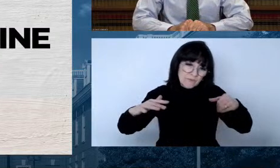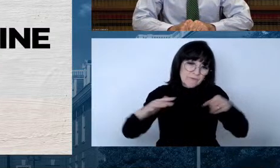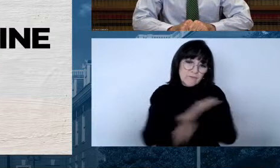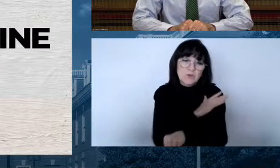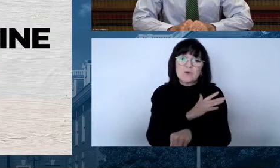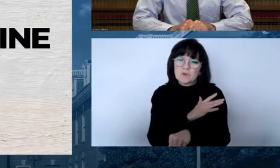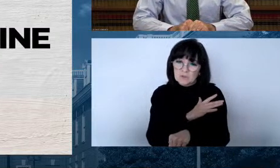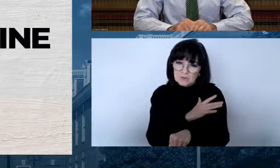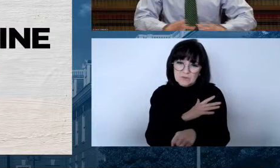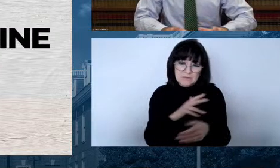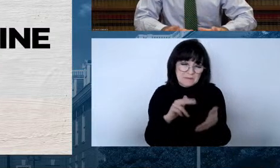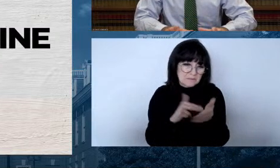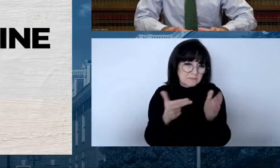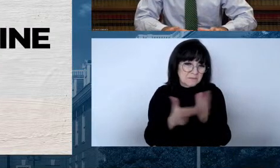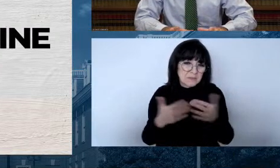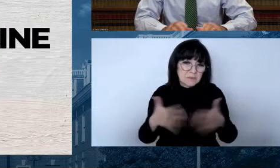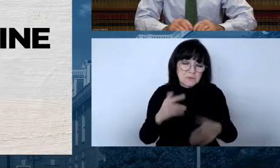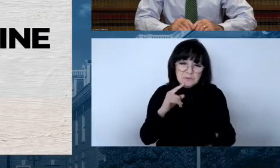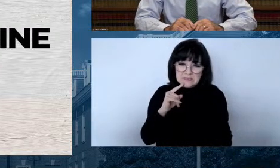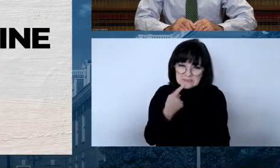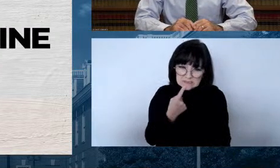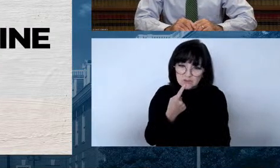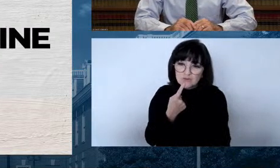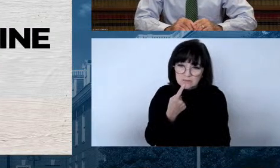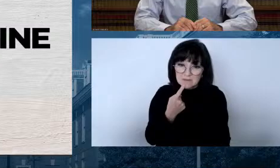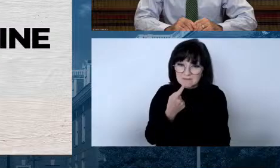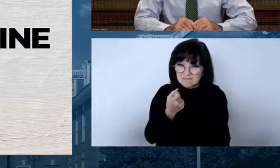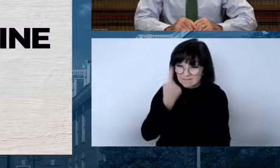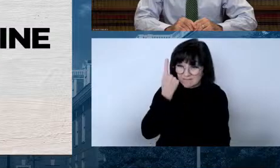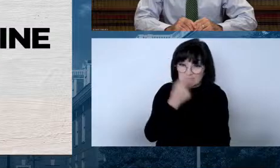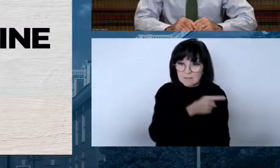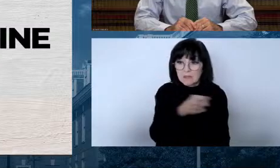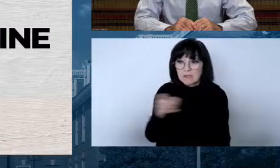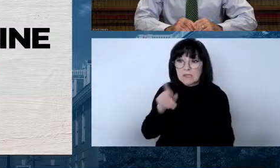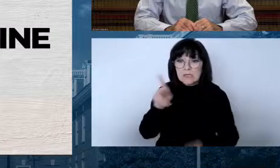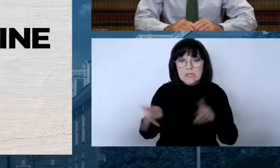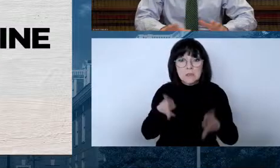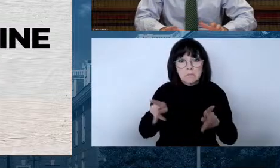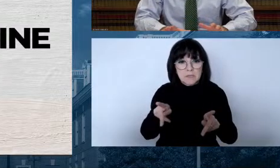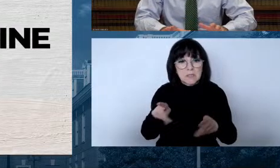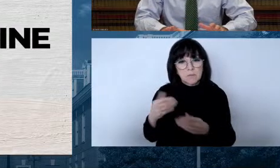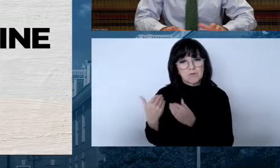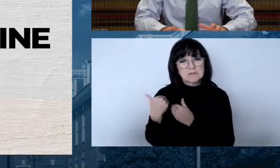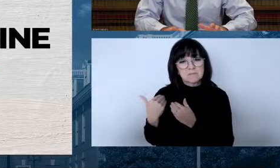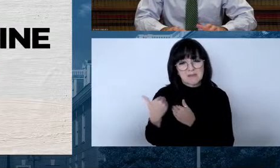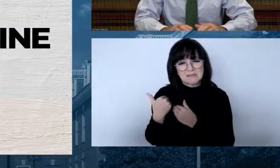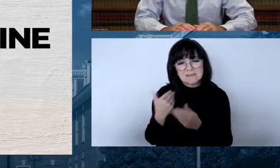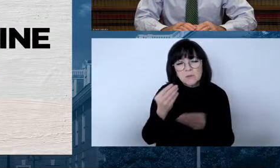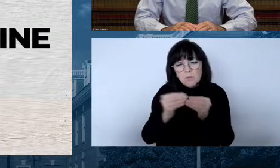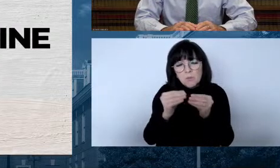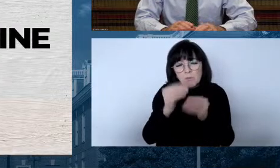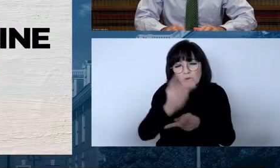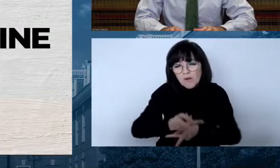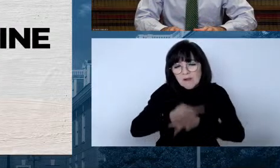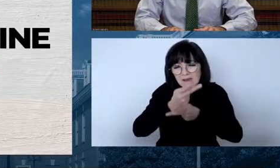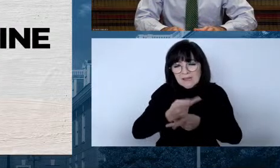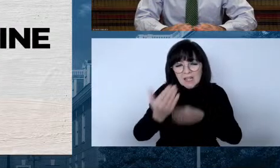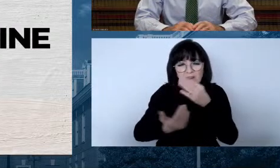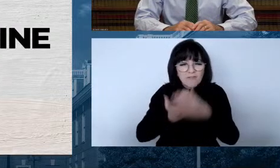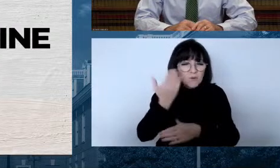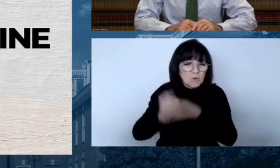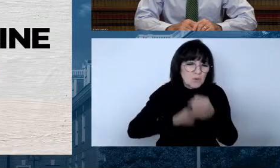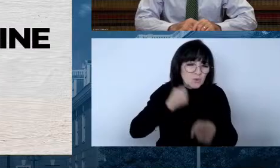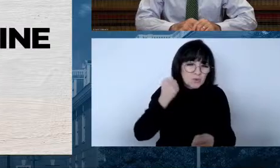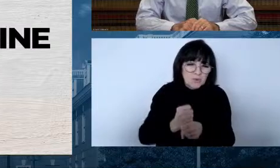takes on that responsibility to be careful over New Year's. Just put off for another couple of